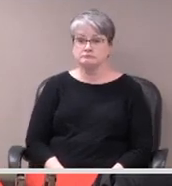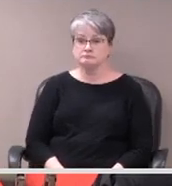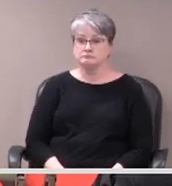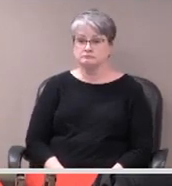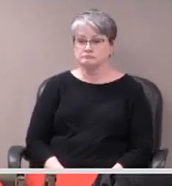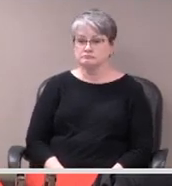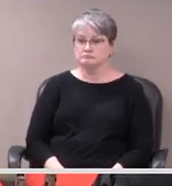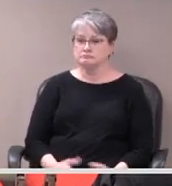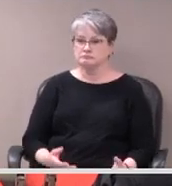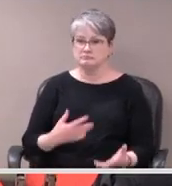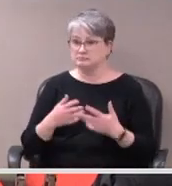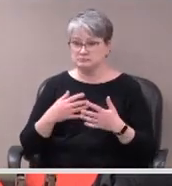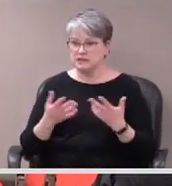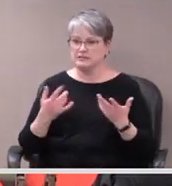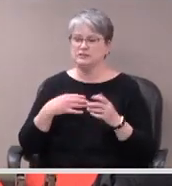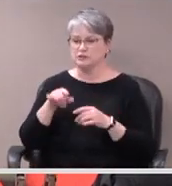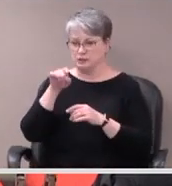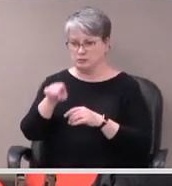It doesn't matter.